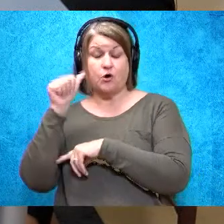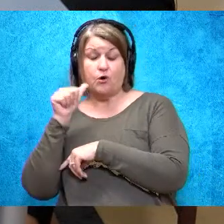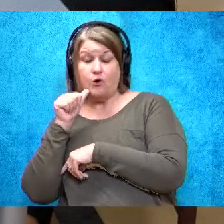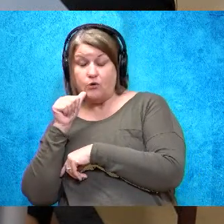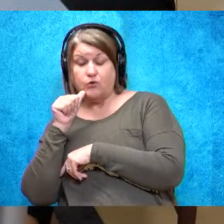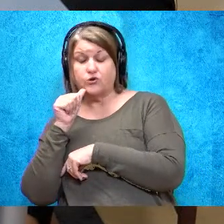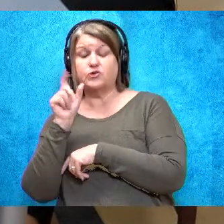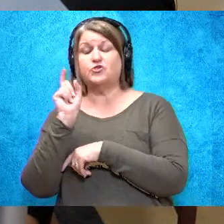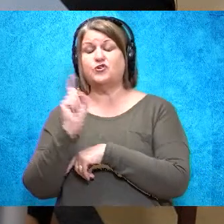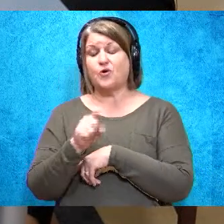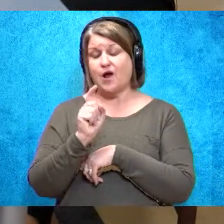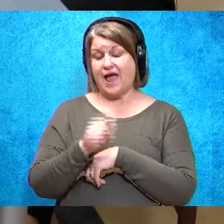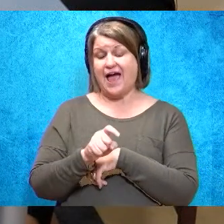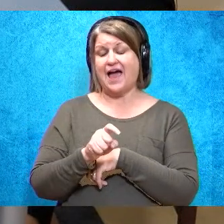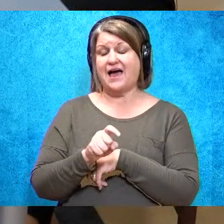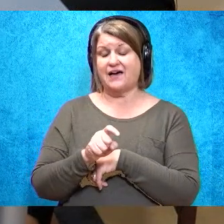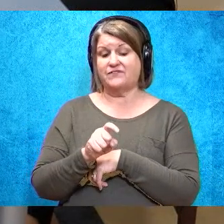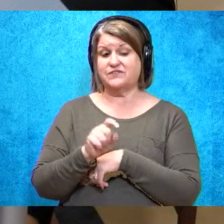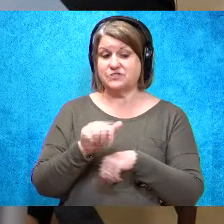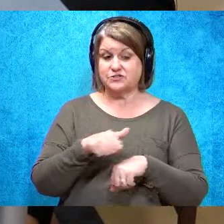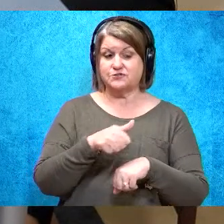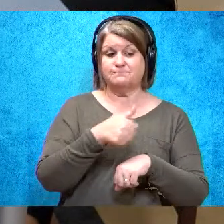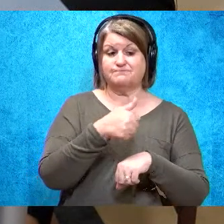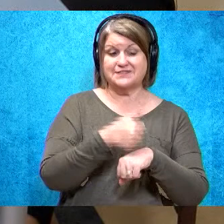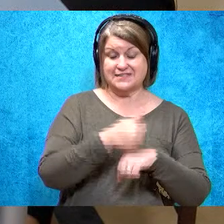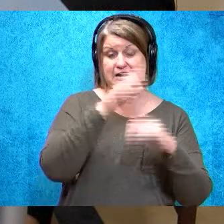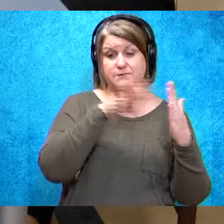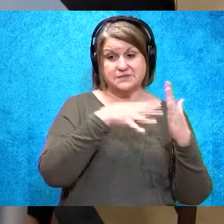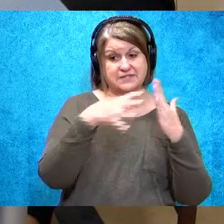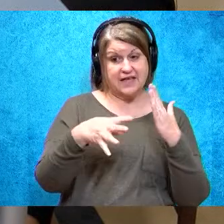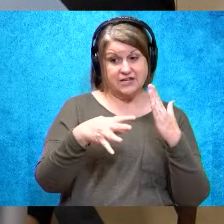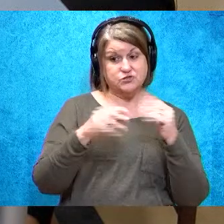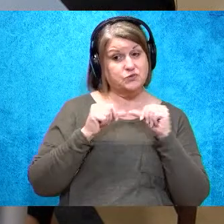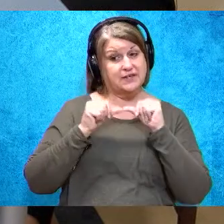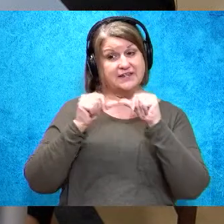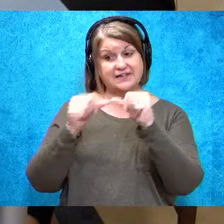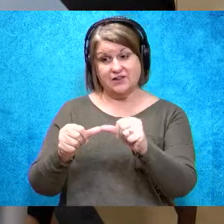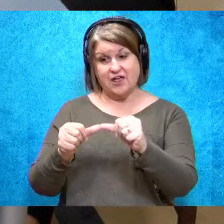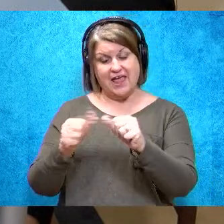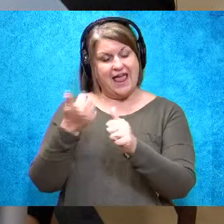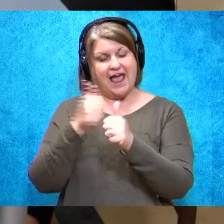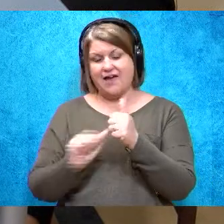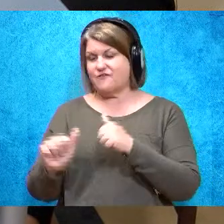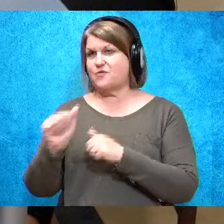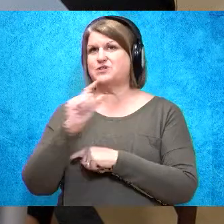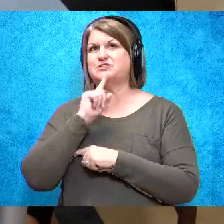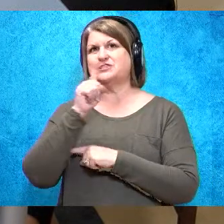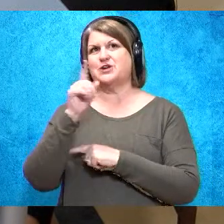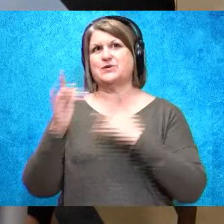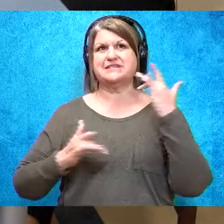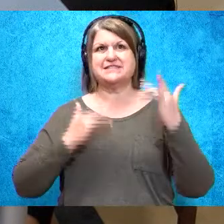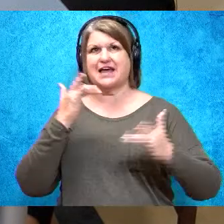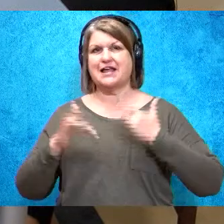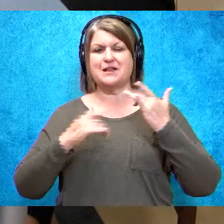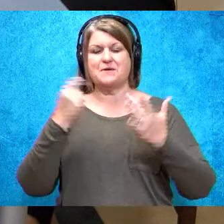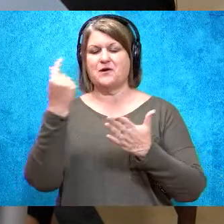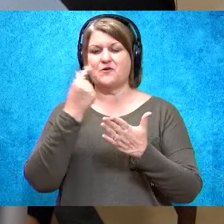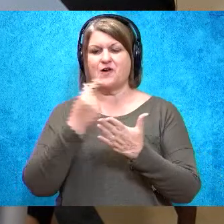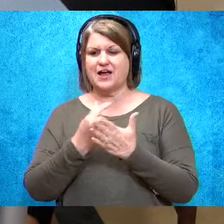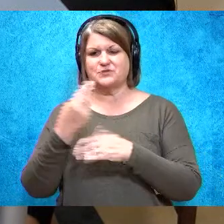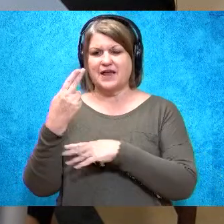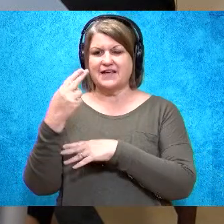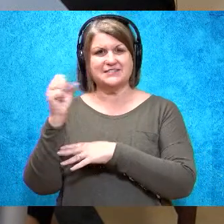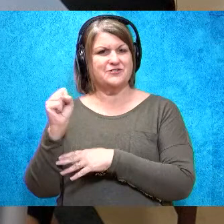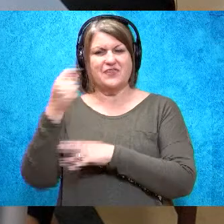have to make and keep schedules. Everybody's so excited about graduating for high school, and they just think that's going to be